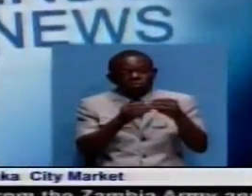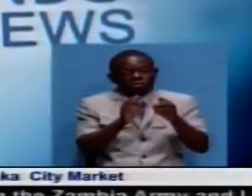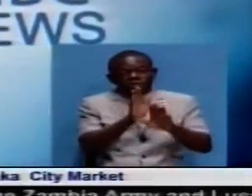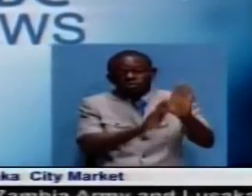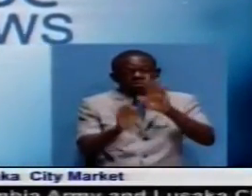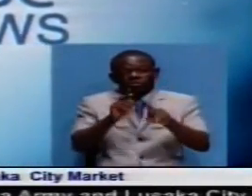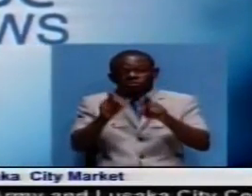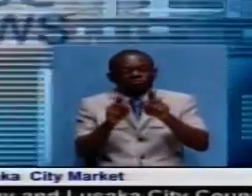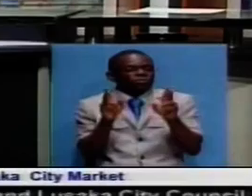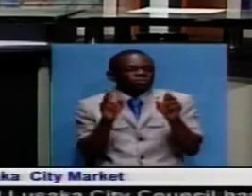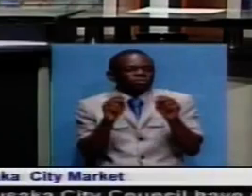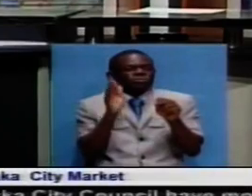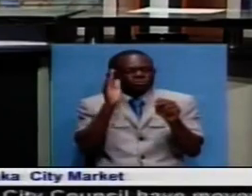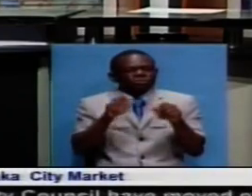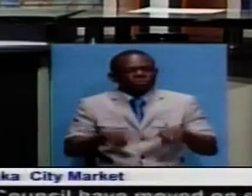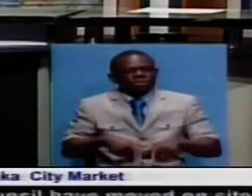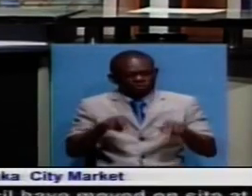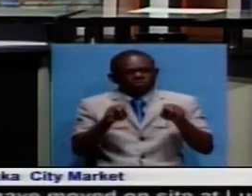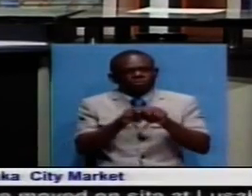disrupting normal operations in the country.